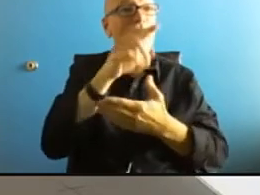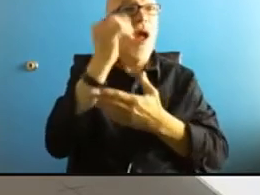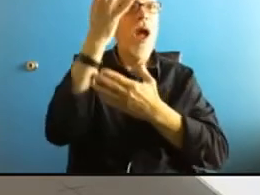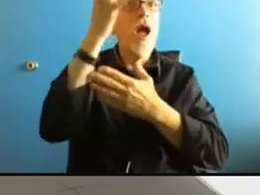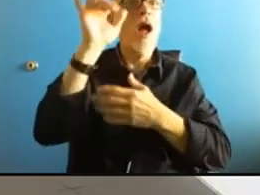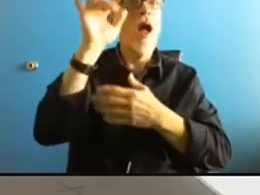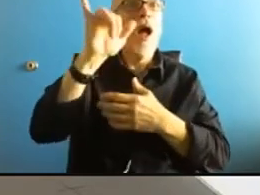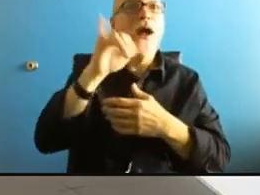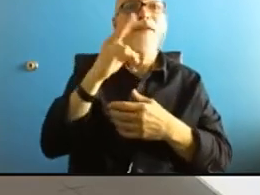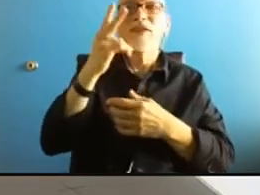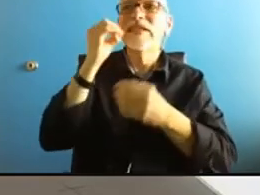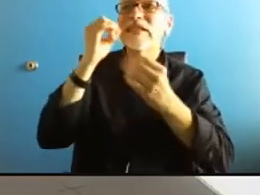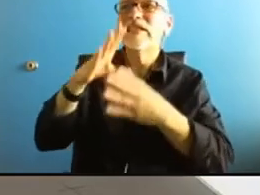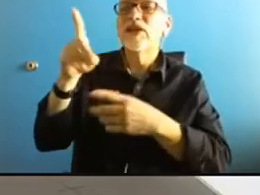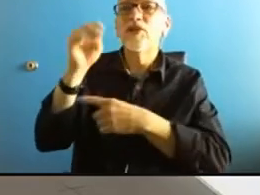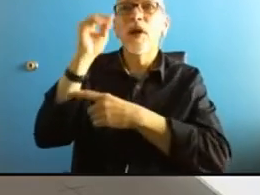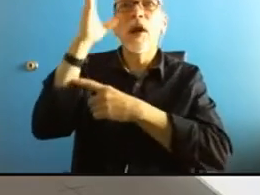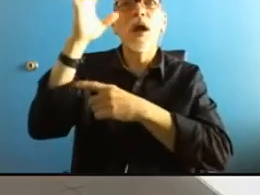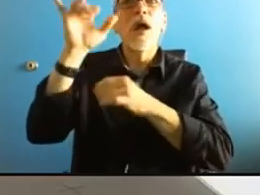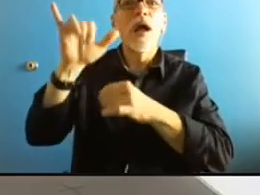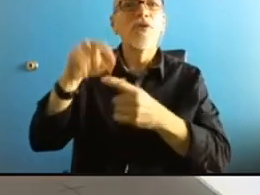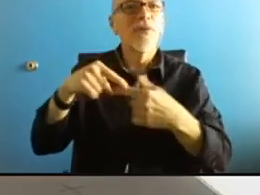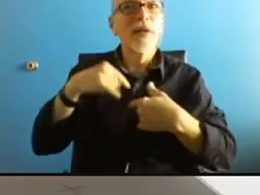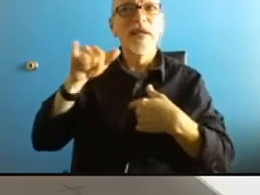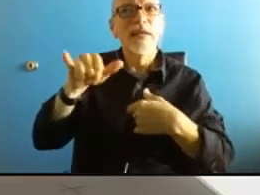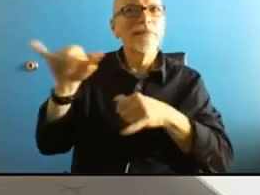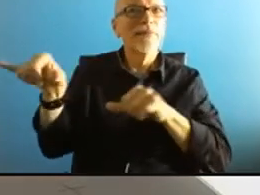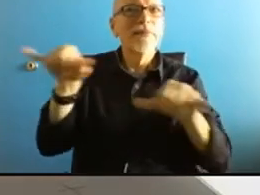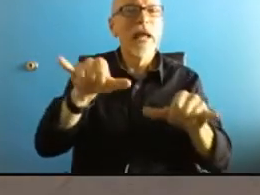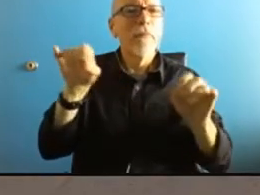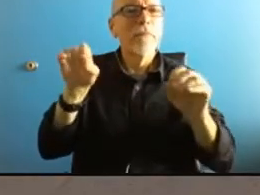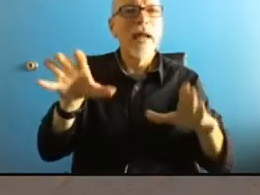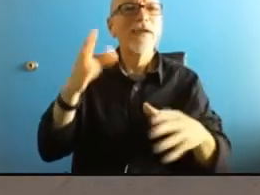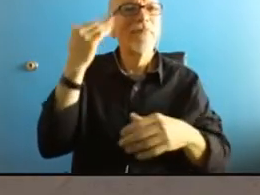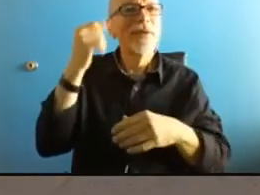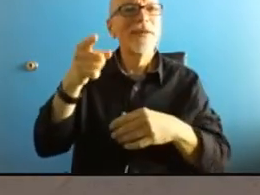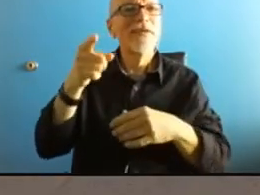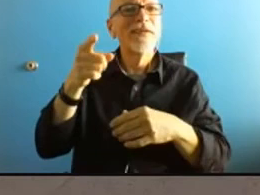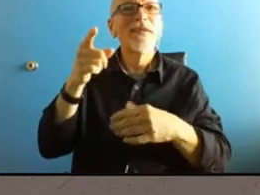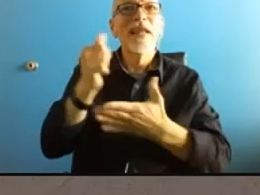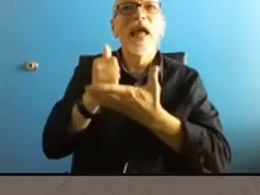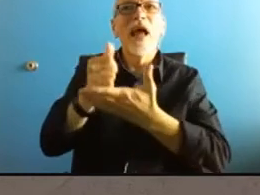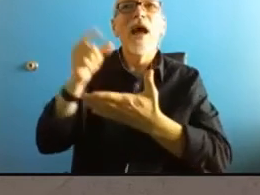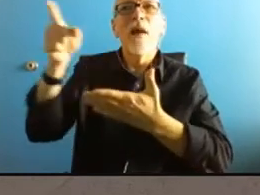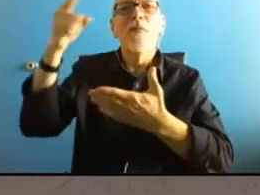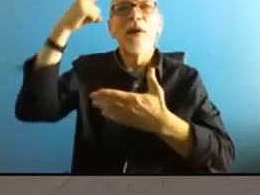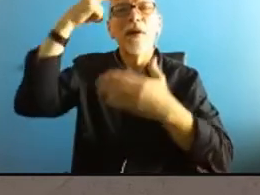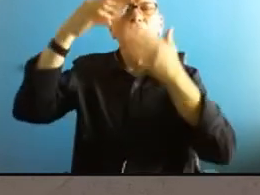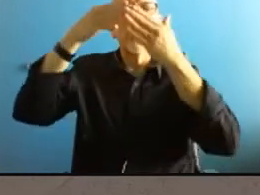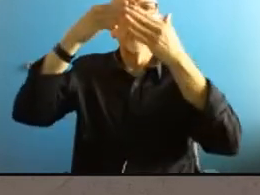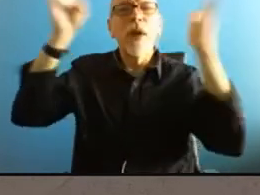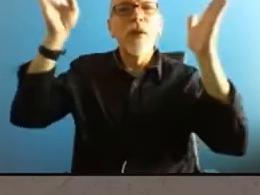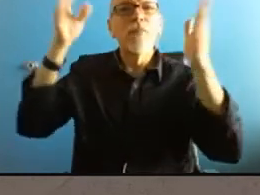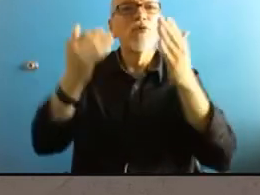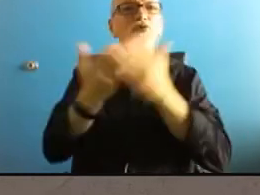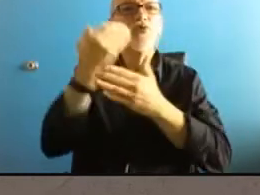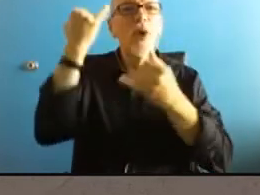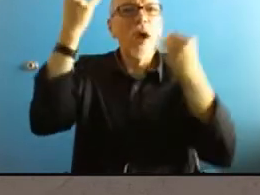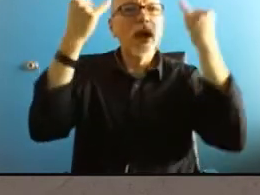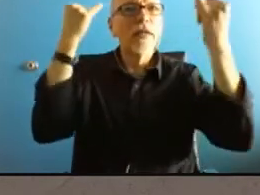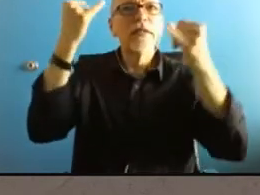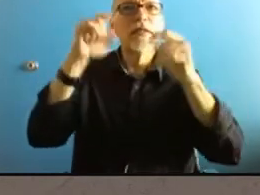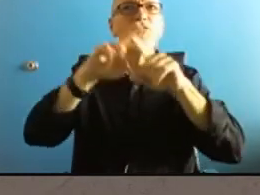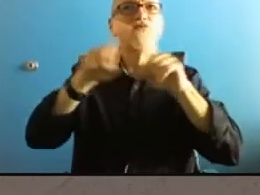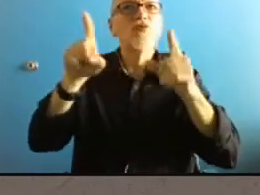an educator, to me, is magical, because what this has done for you is unlocked a whole new idea way of